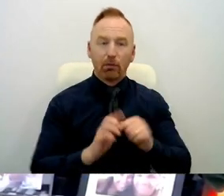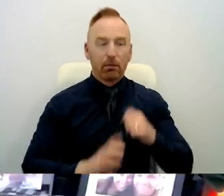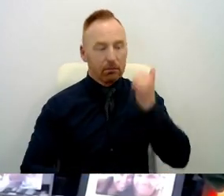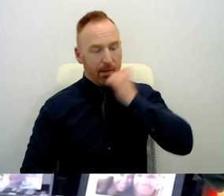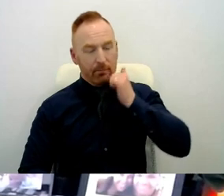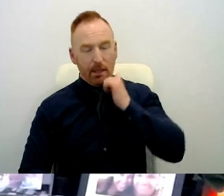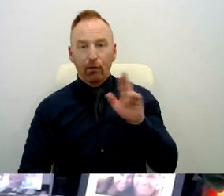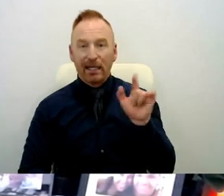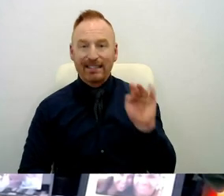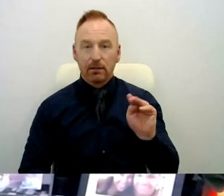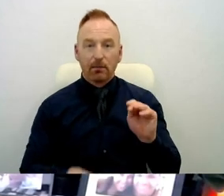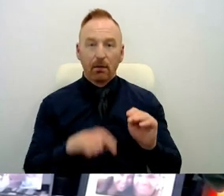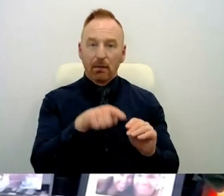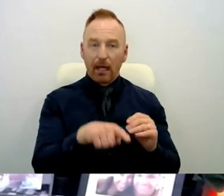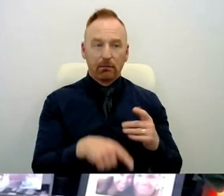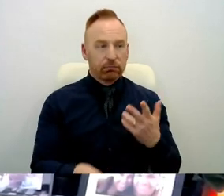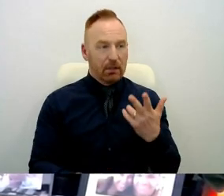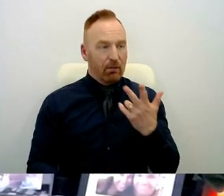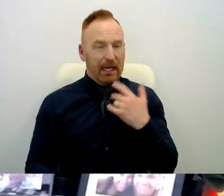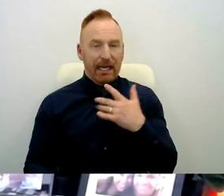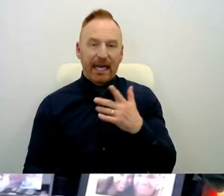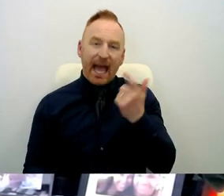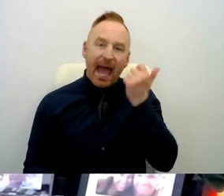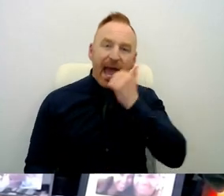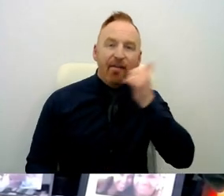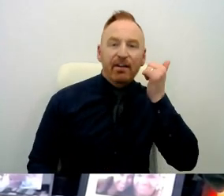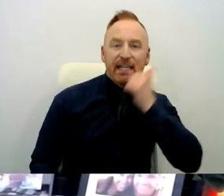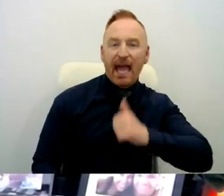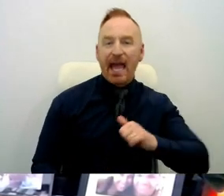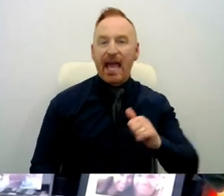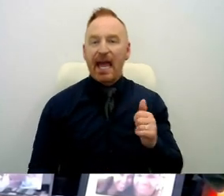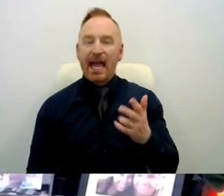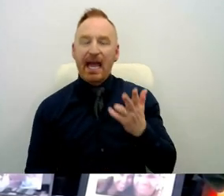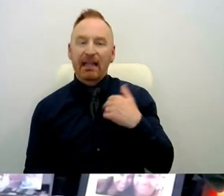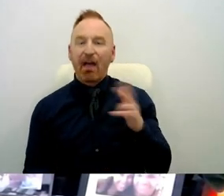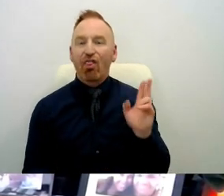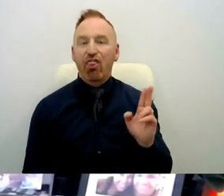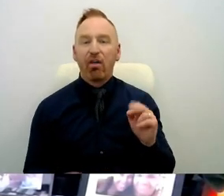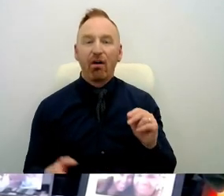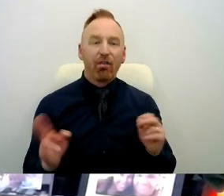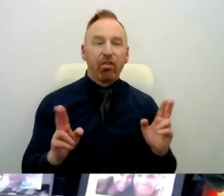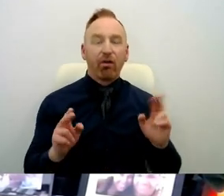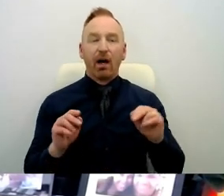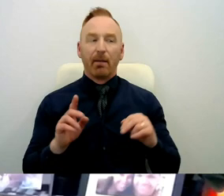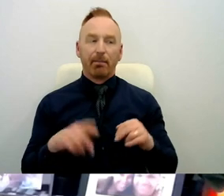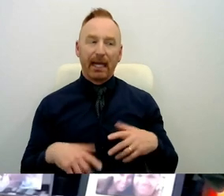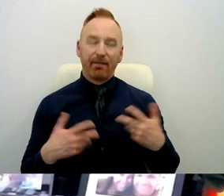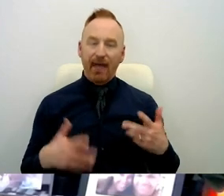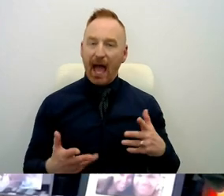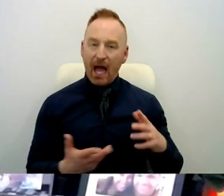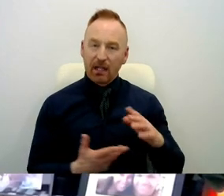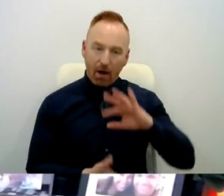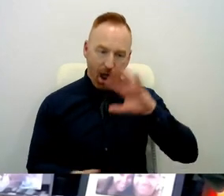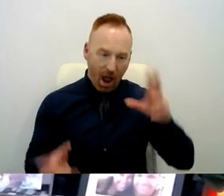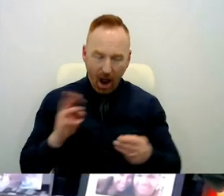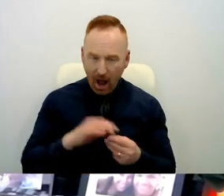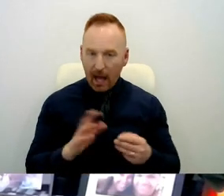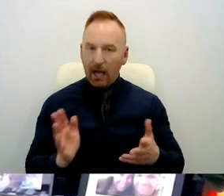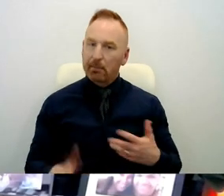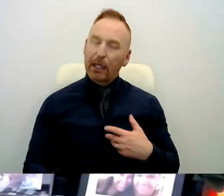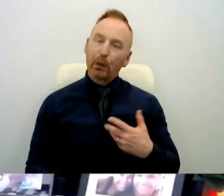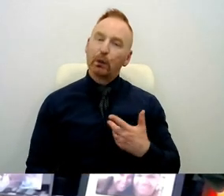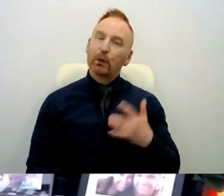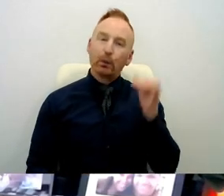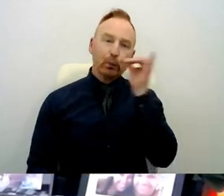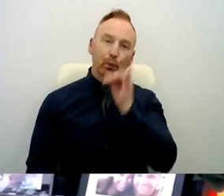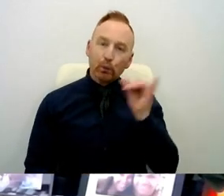to everyday racism, those little everyday slights that add up, is actually incredibly detrimental to the physical and mental health of